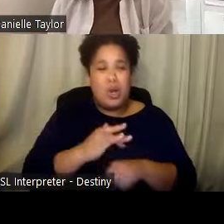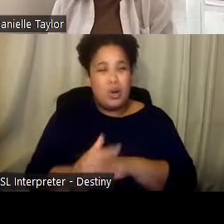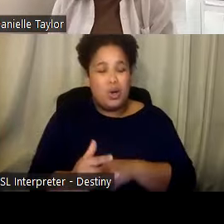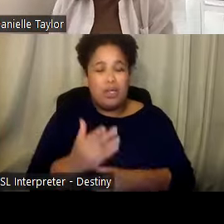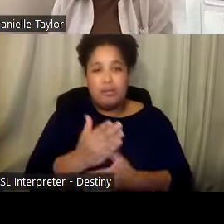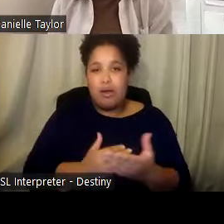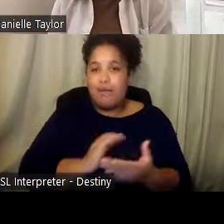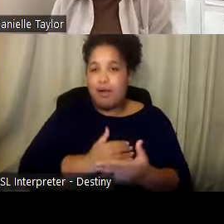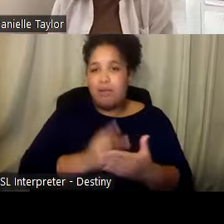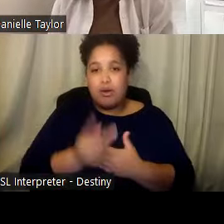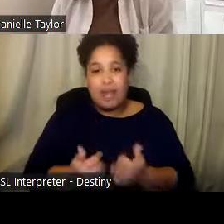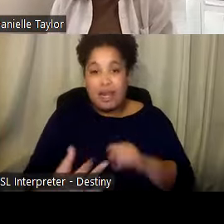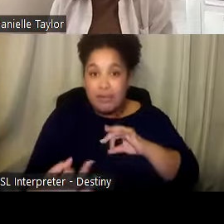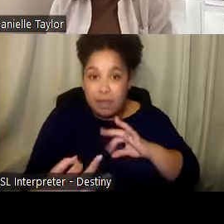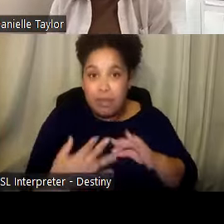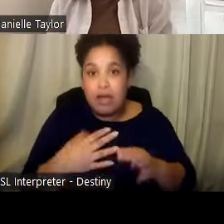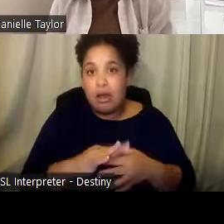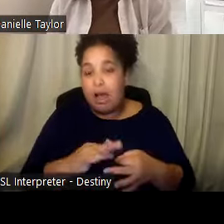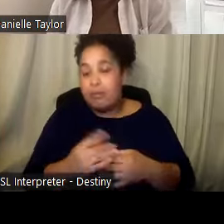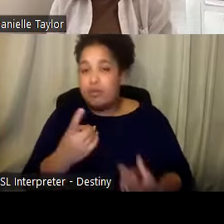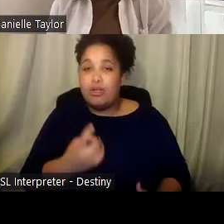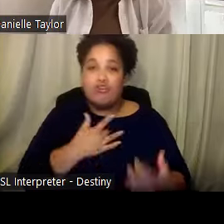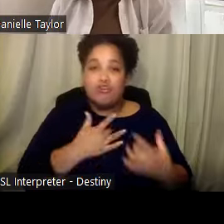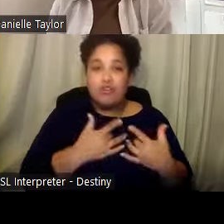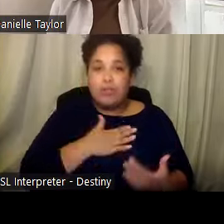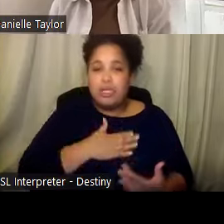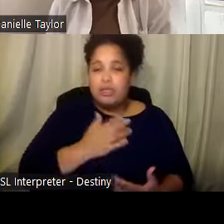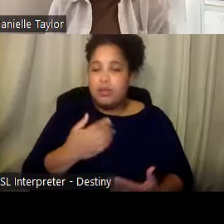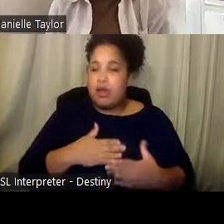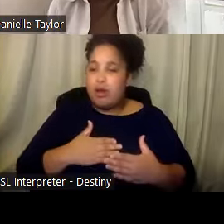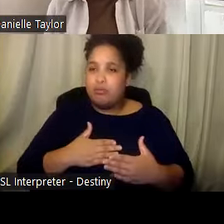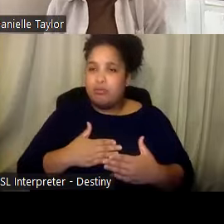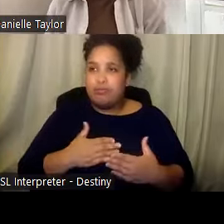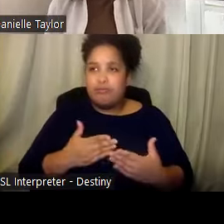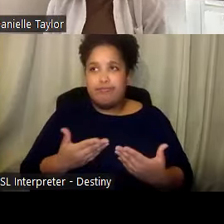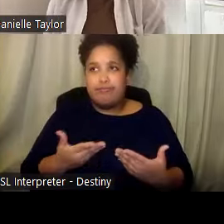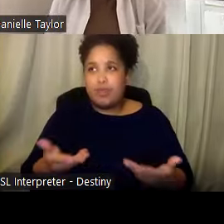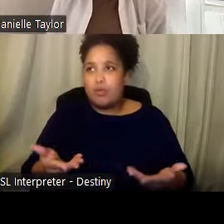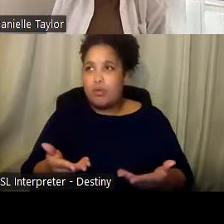program. So if you have any feedback, comments, questions, or concerns, we are always welcome to hear those as well.